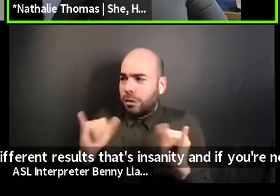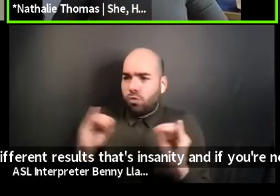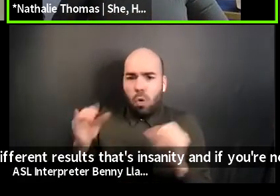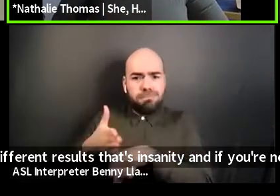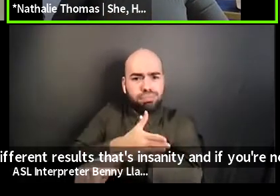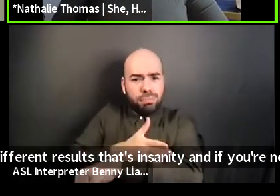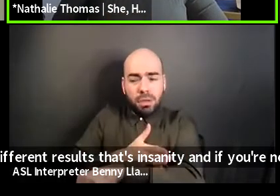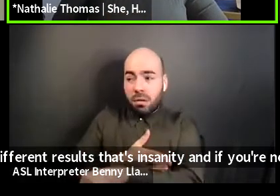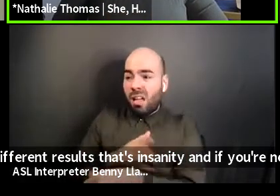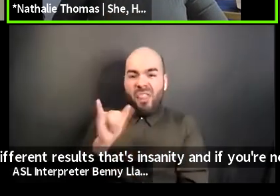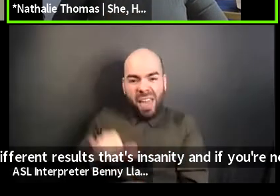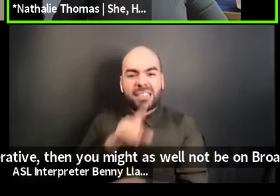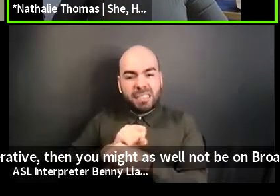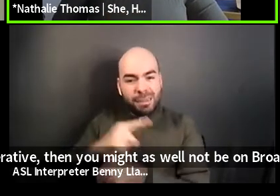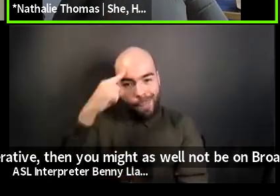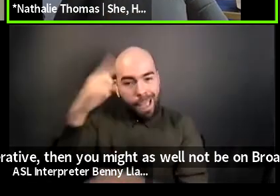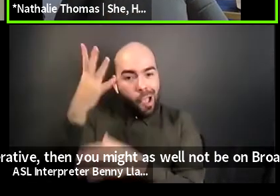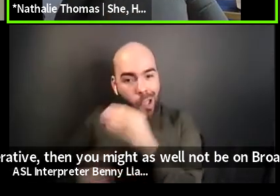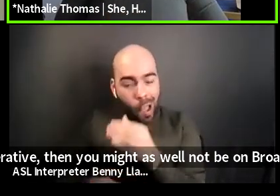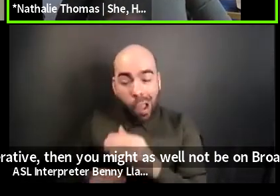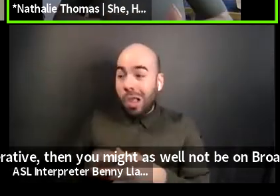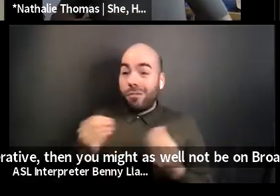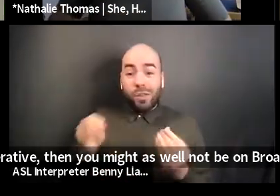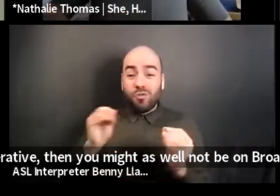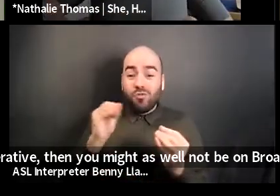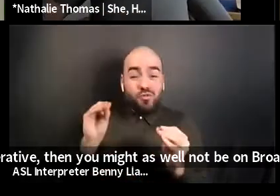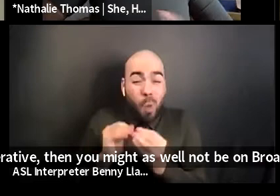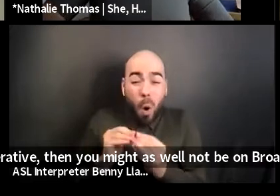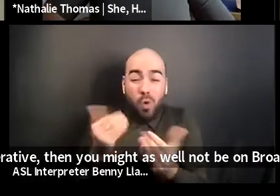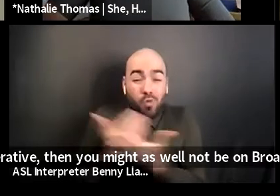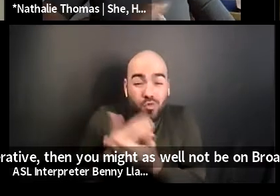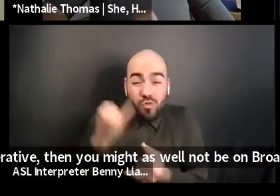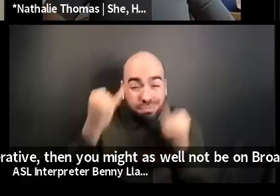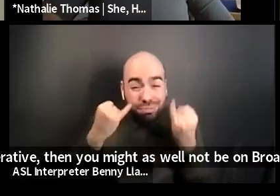be on Broadway. No, period.